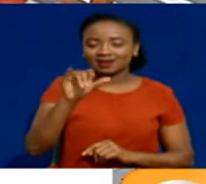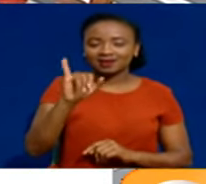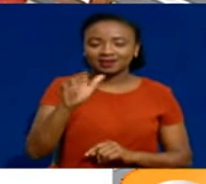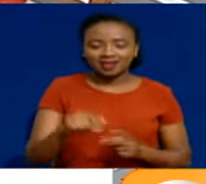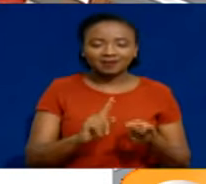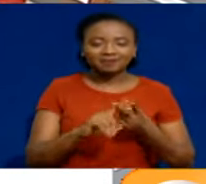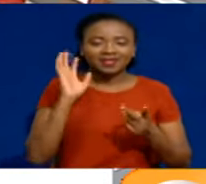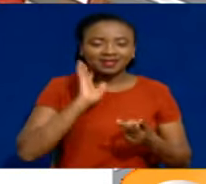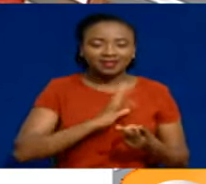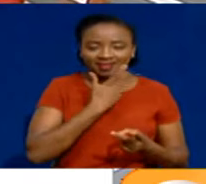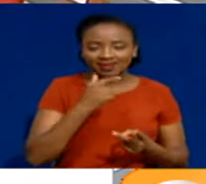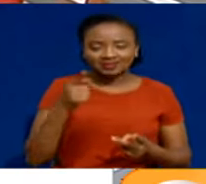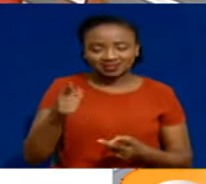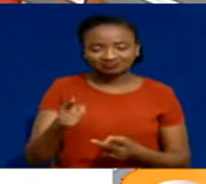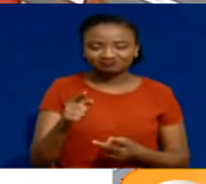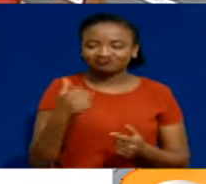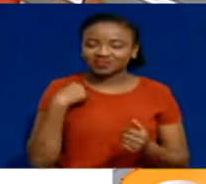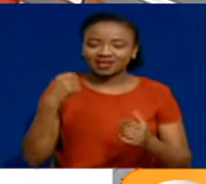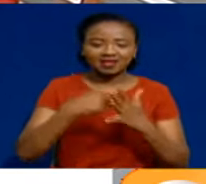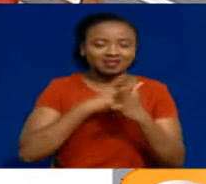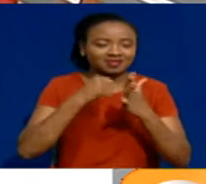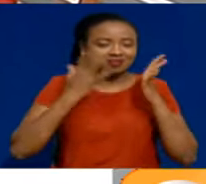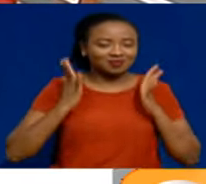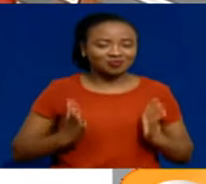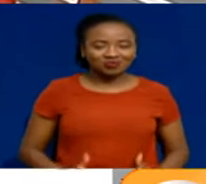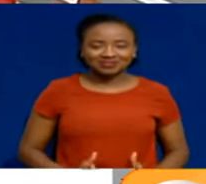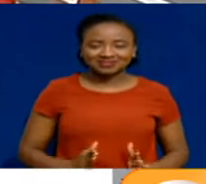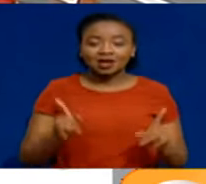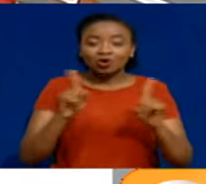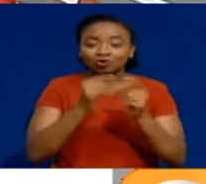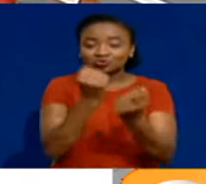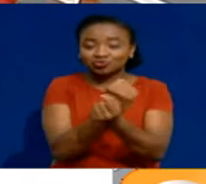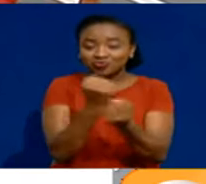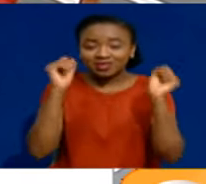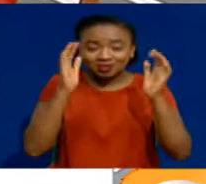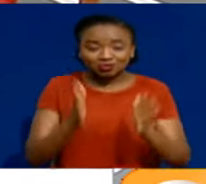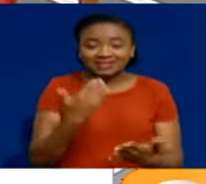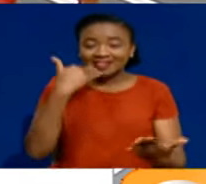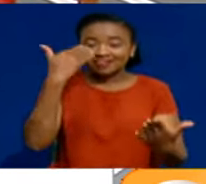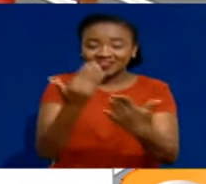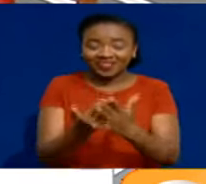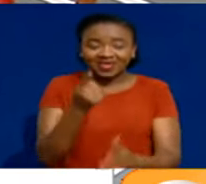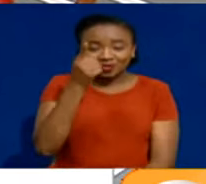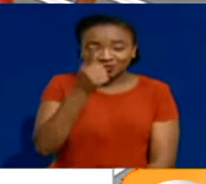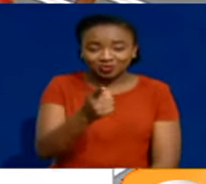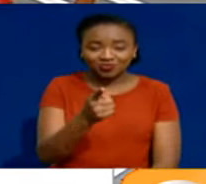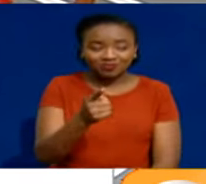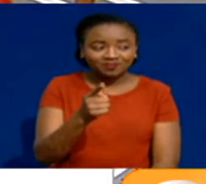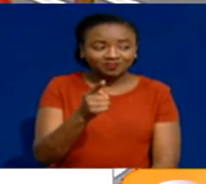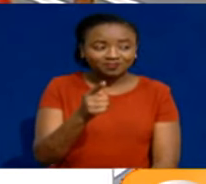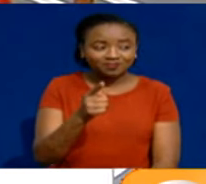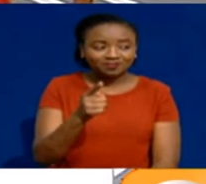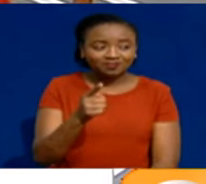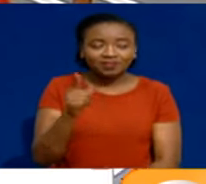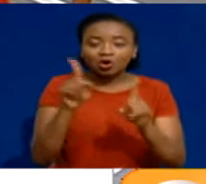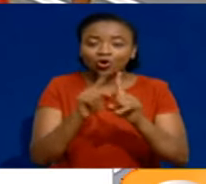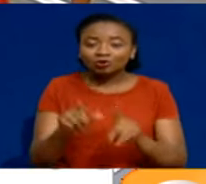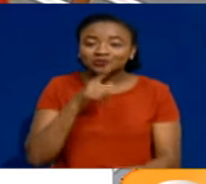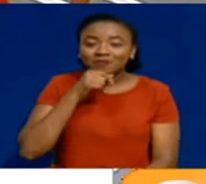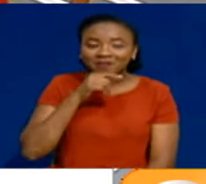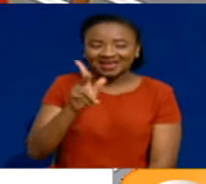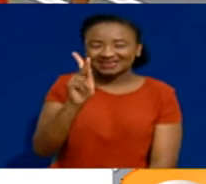Jomo Kenyatta. Heroes. Yeah, heroes. Thanks so much. And all you heroes out there, thank you for part of the show. And Mzee